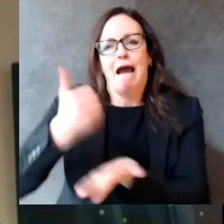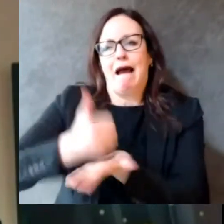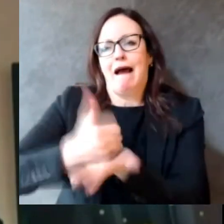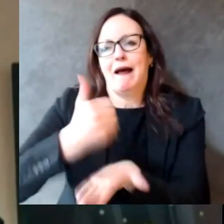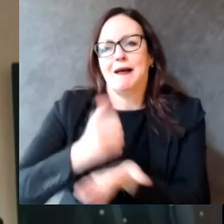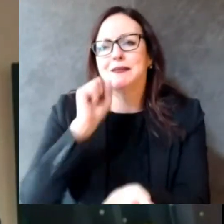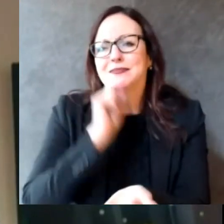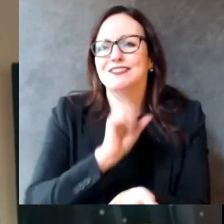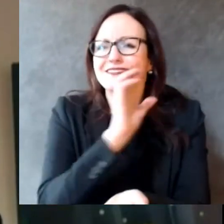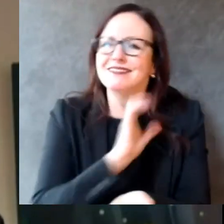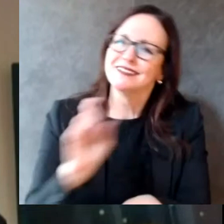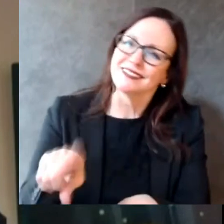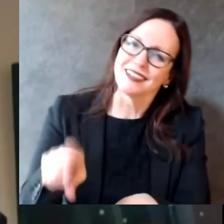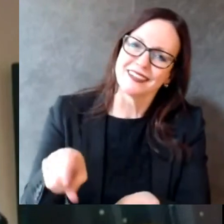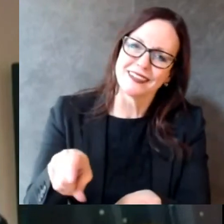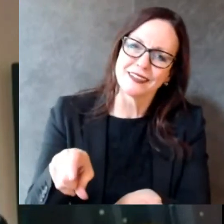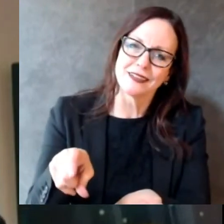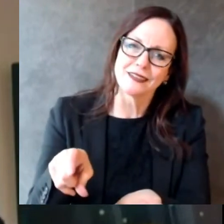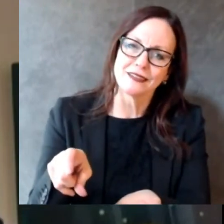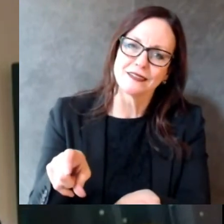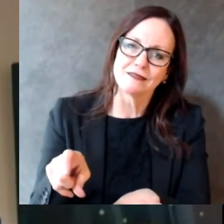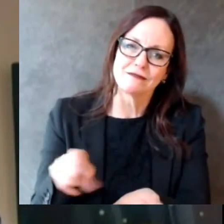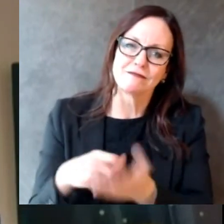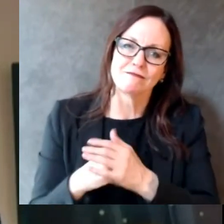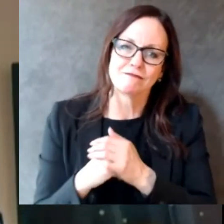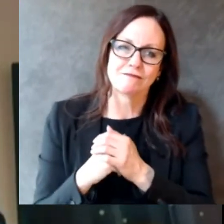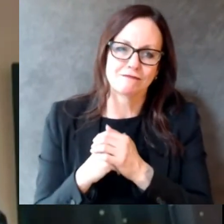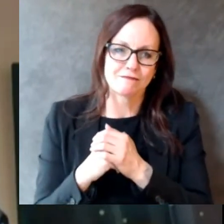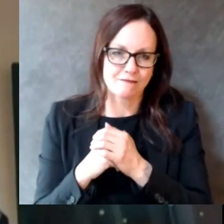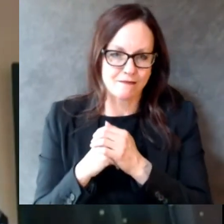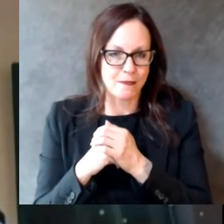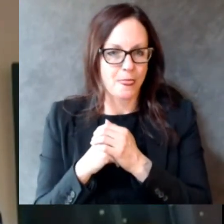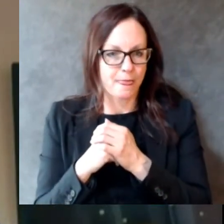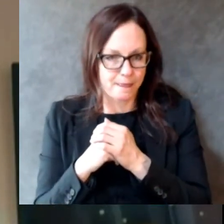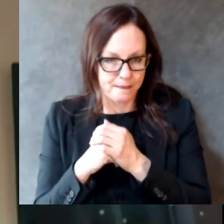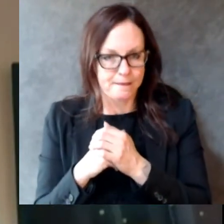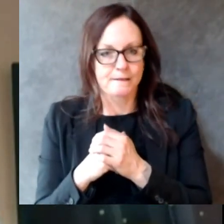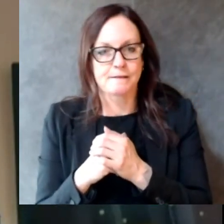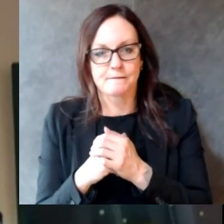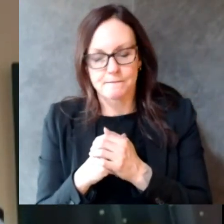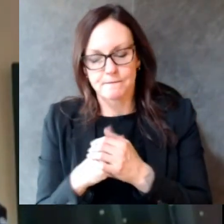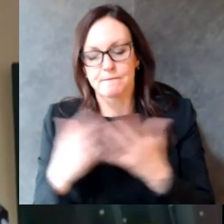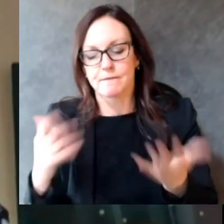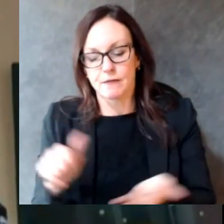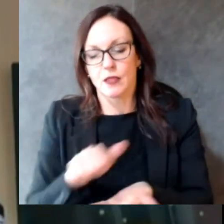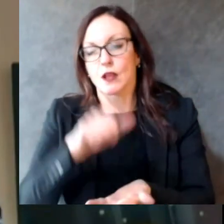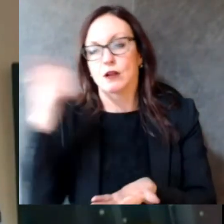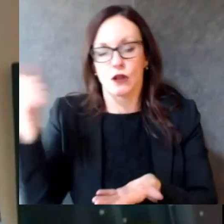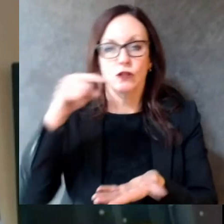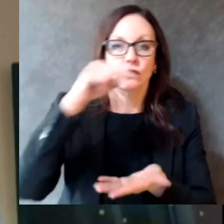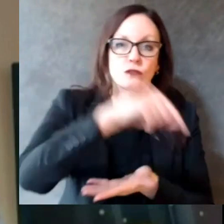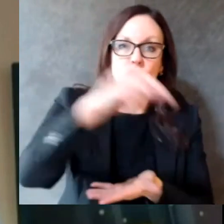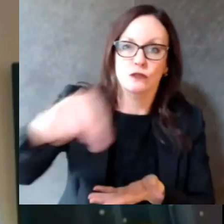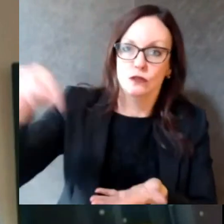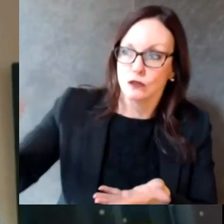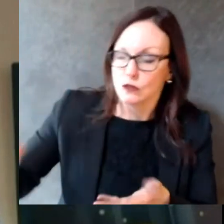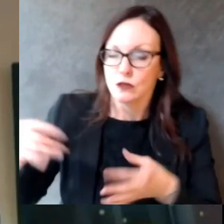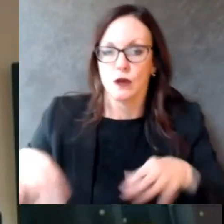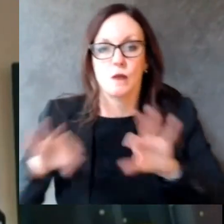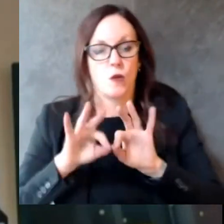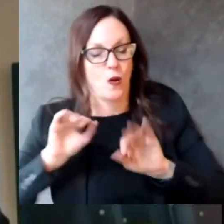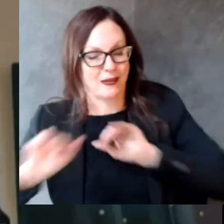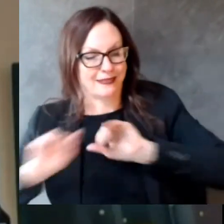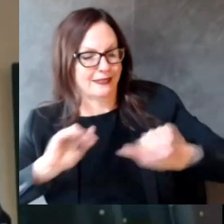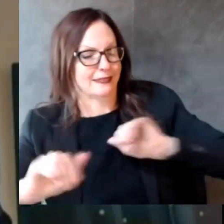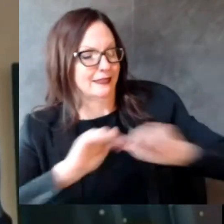be sure that they know about the vaccine and that we are reducing barriers for them to get vaccine.